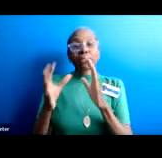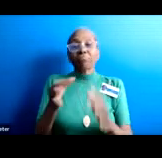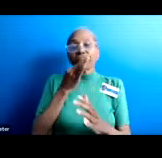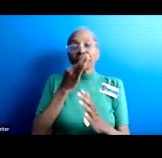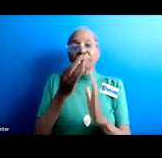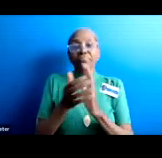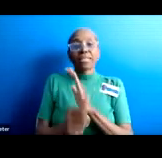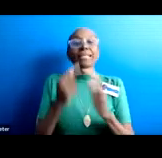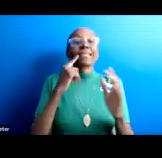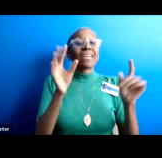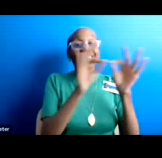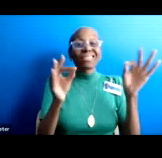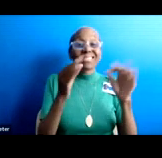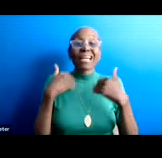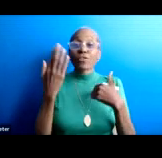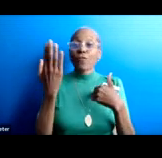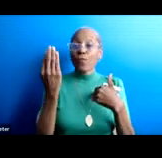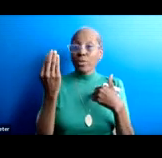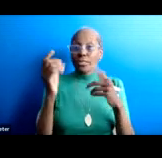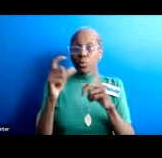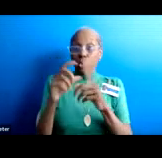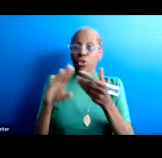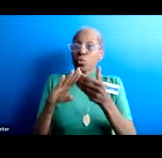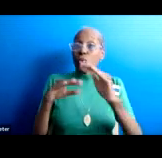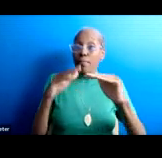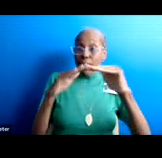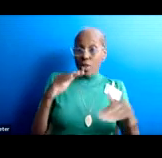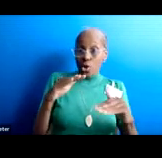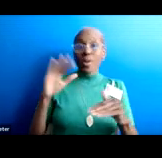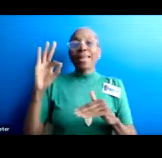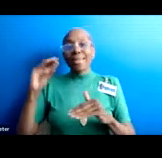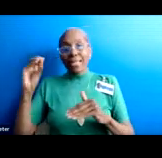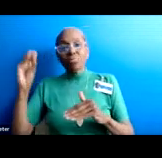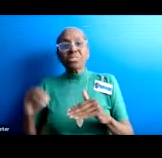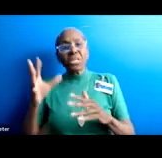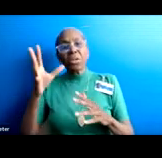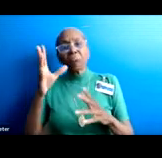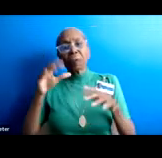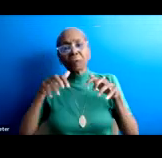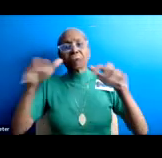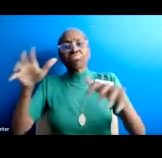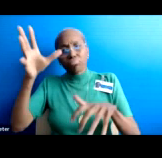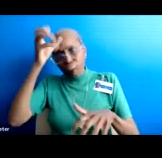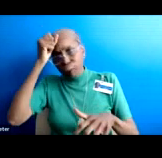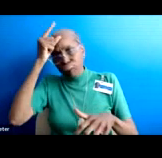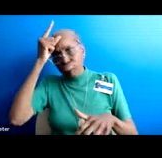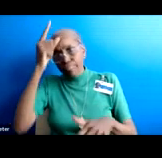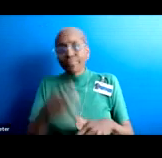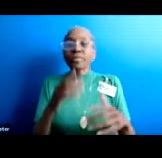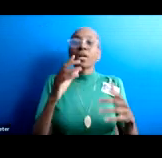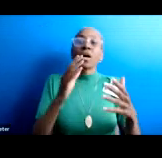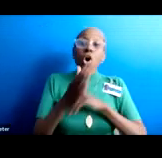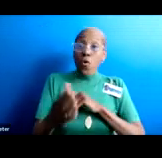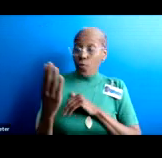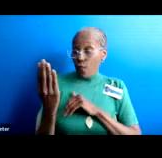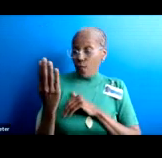expert, that if a sentence has 14 words or less, 90% of their audience can comprehend it. You go